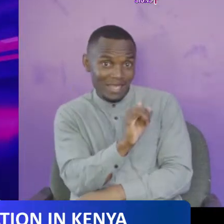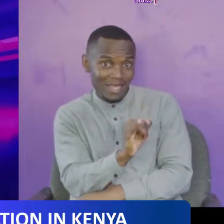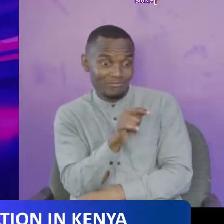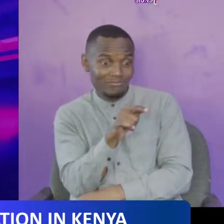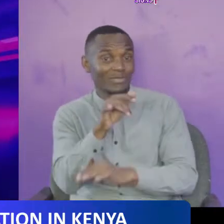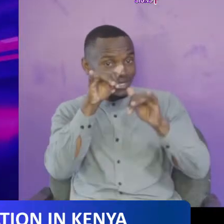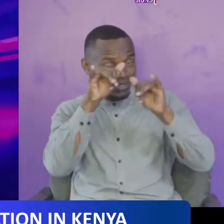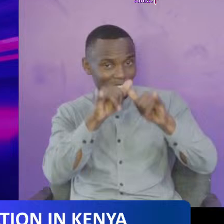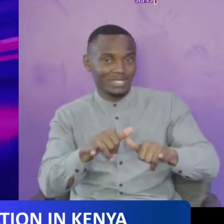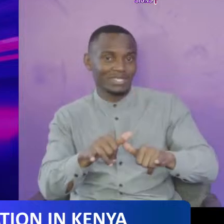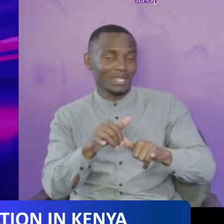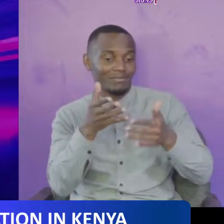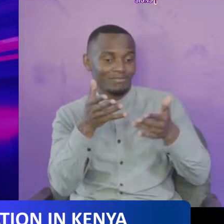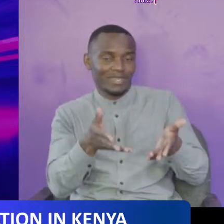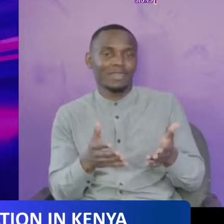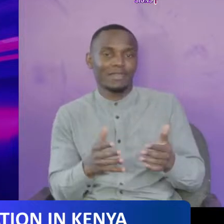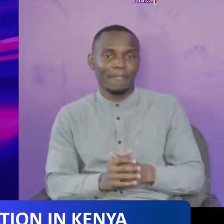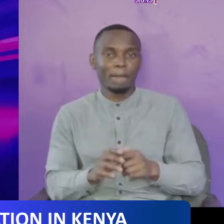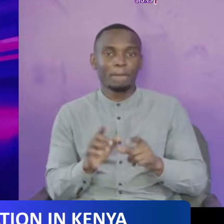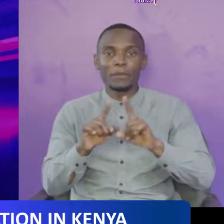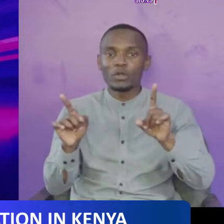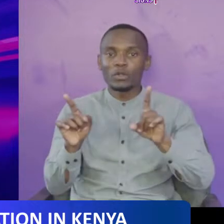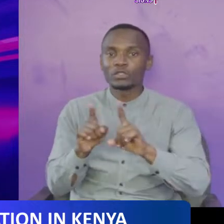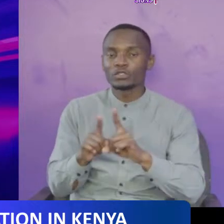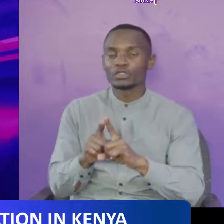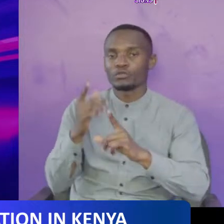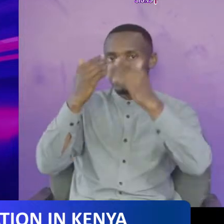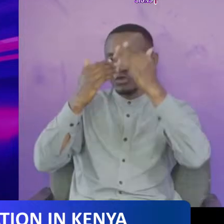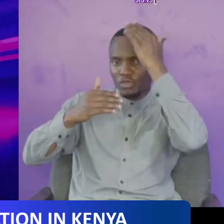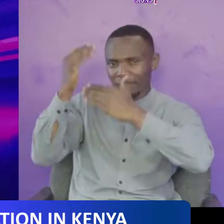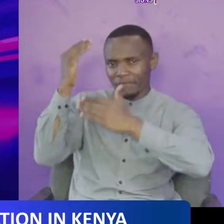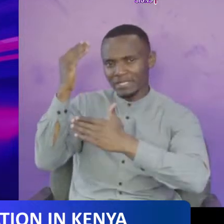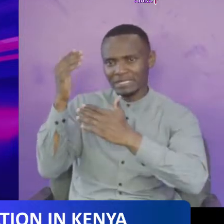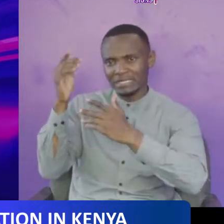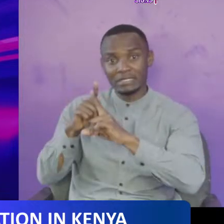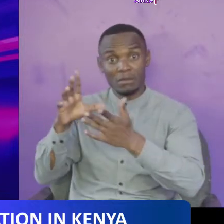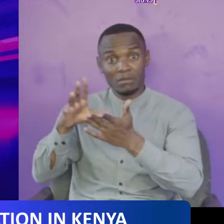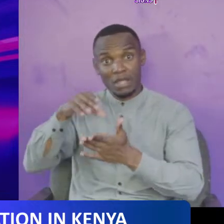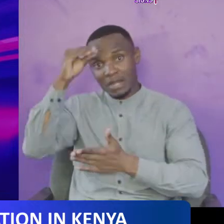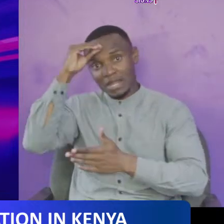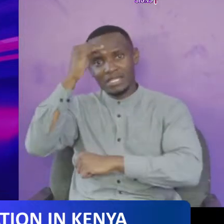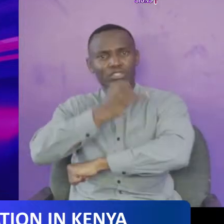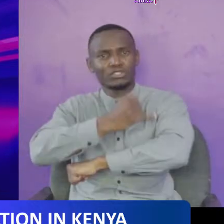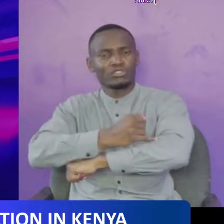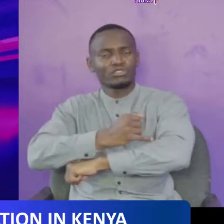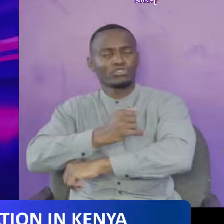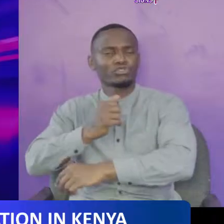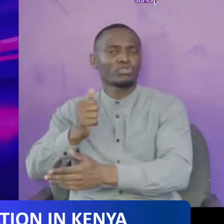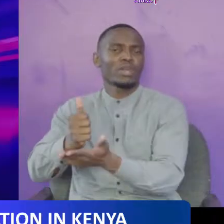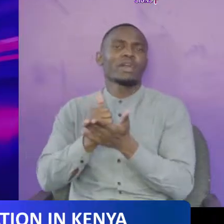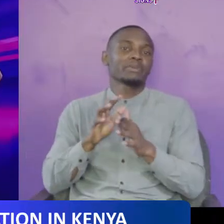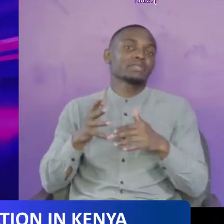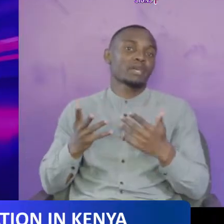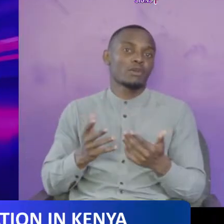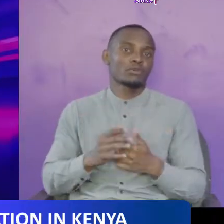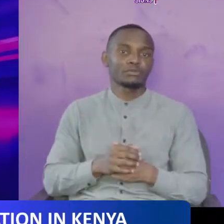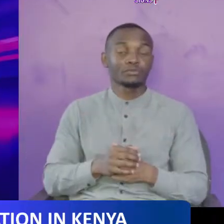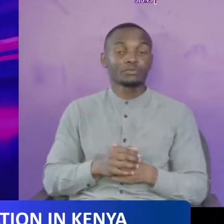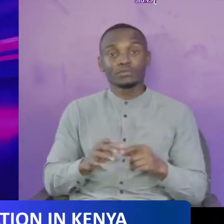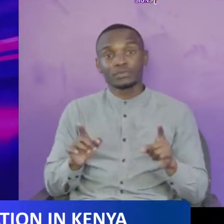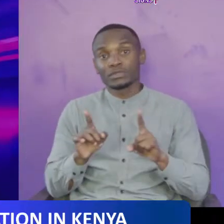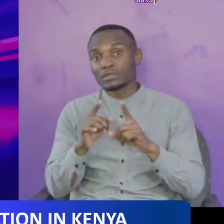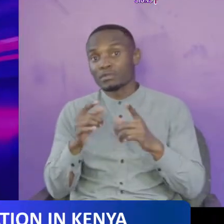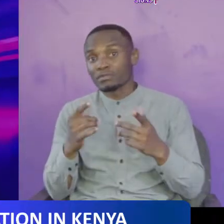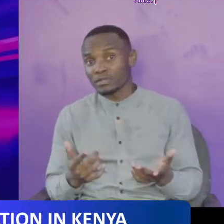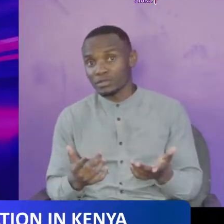how can learning institutions help us keep that? Because it's like these dragons that they keep on talking about, like